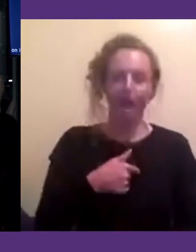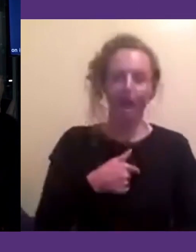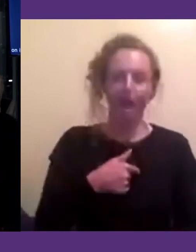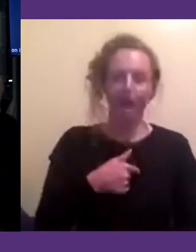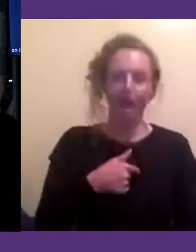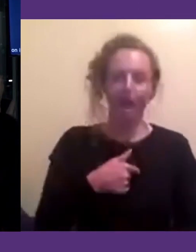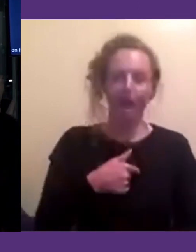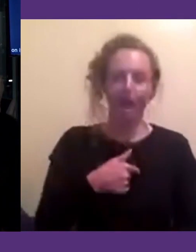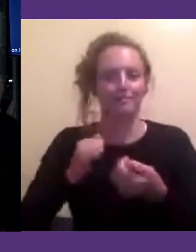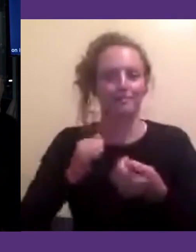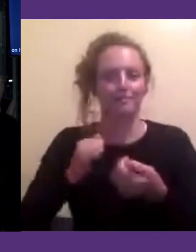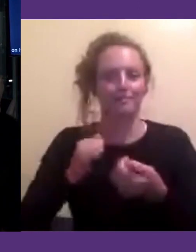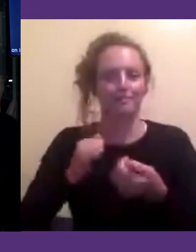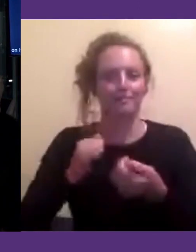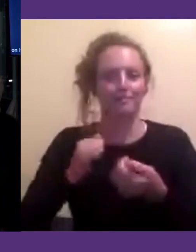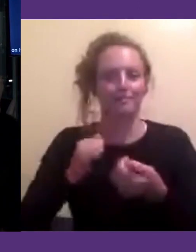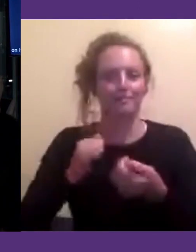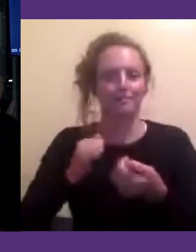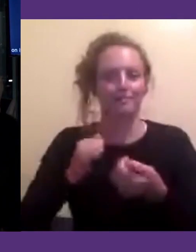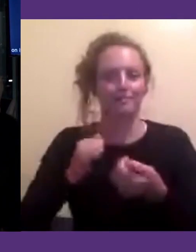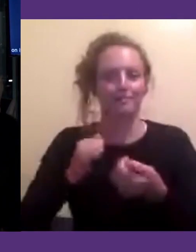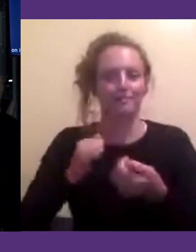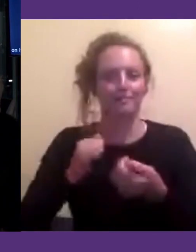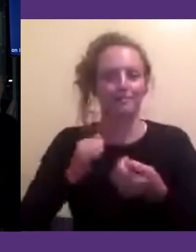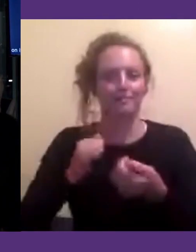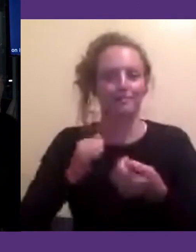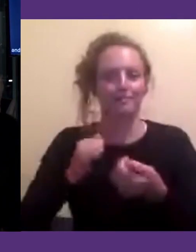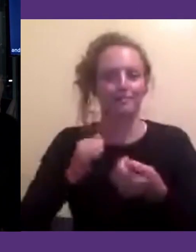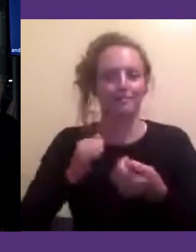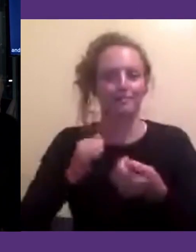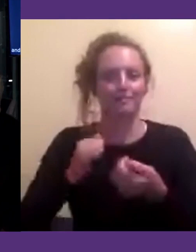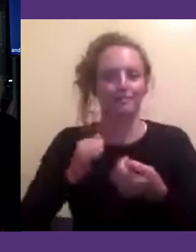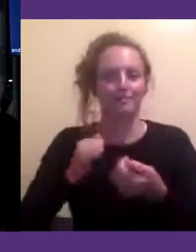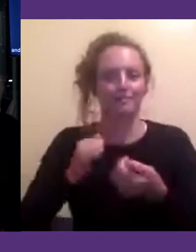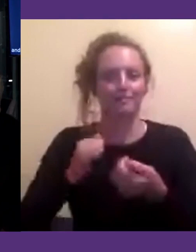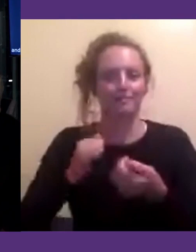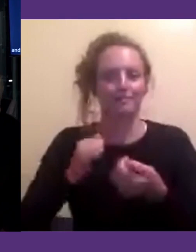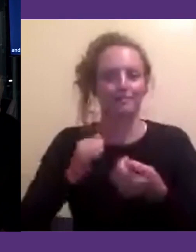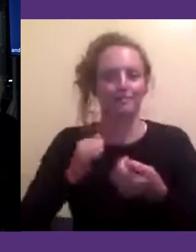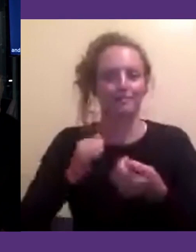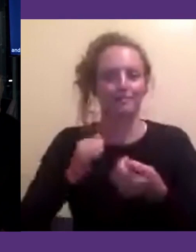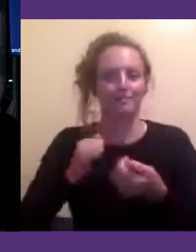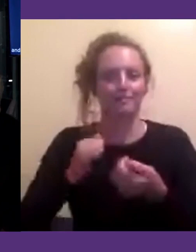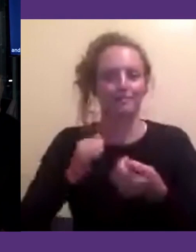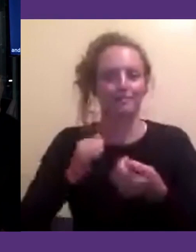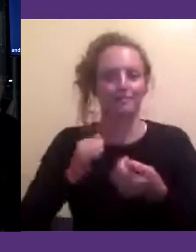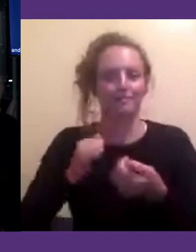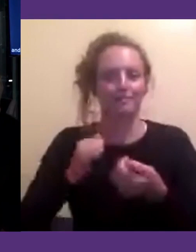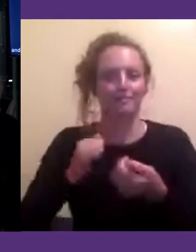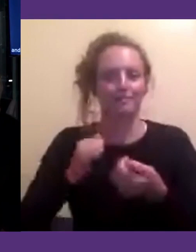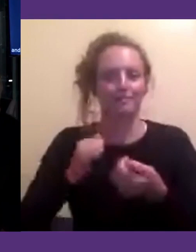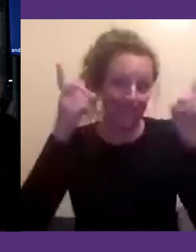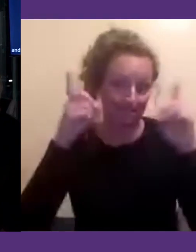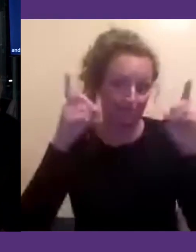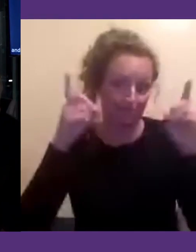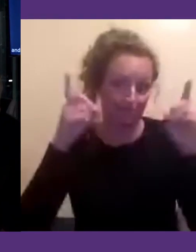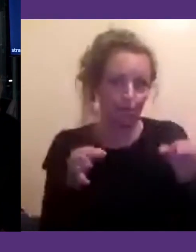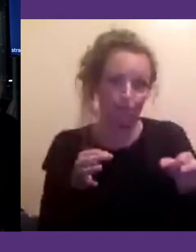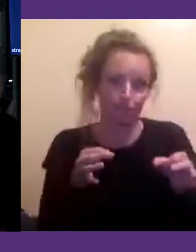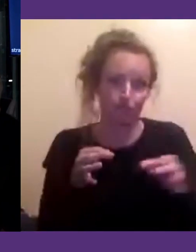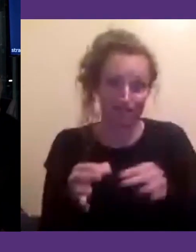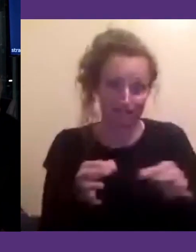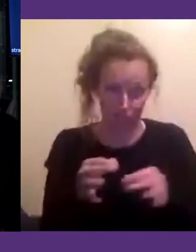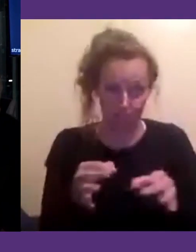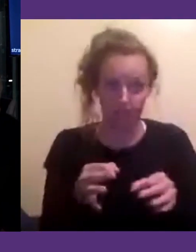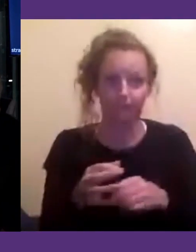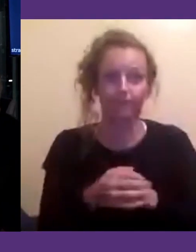Purple Goat. I'm the head of strategy at Purple Goat, and essentially we're an agency that's disability-led and disability-focused,